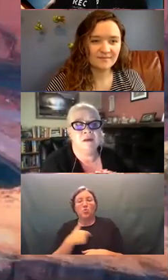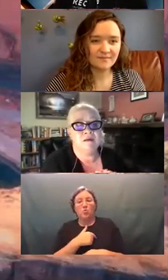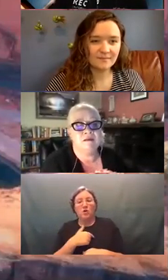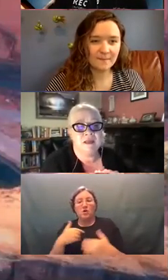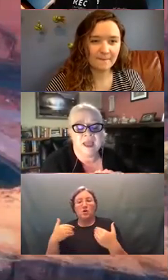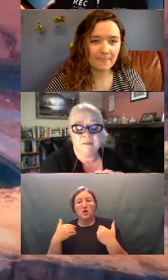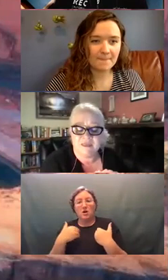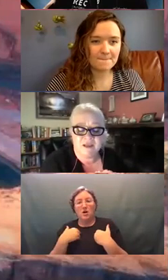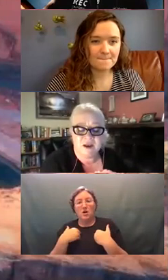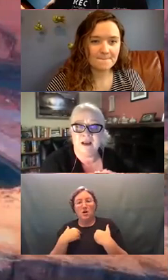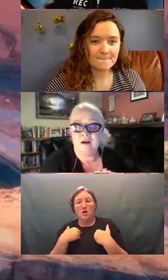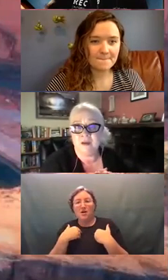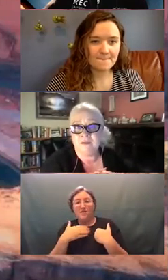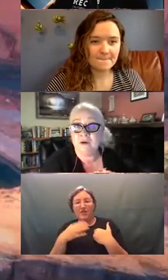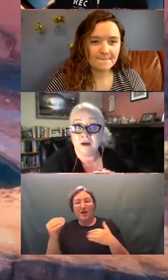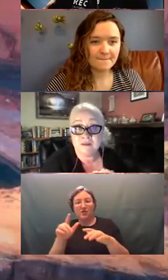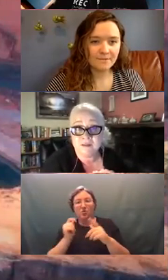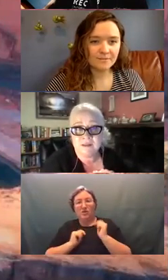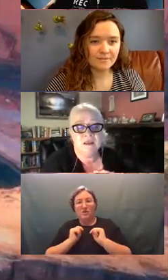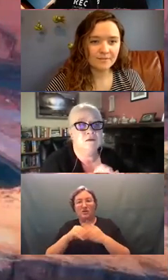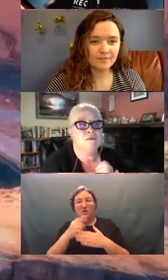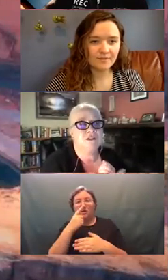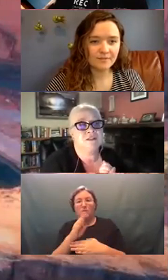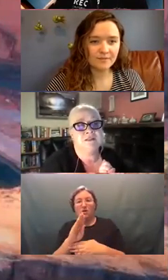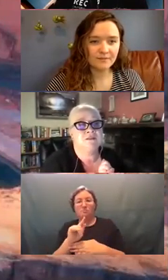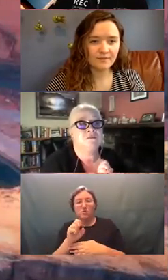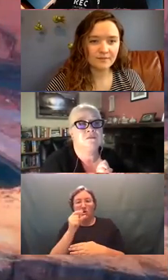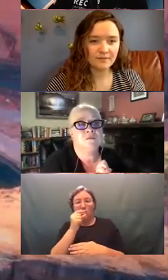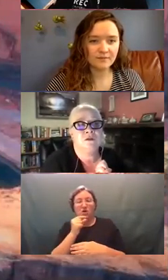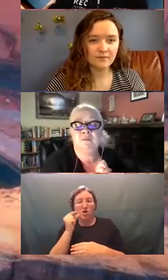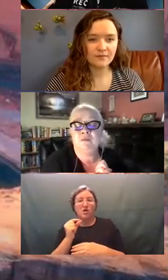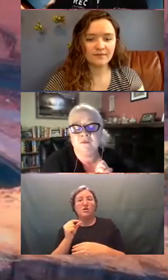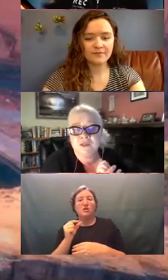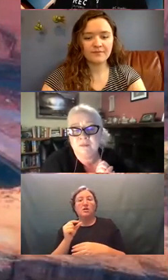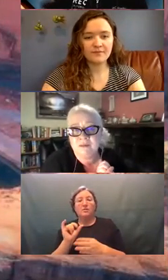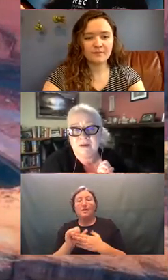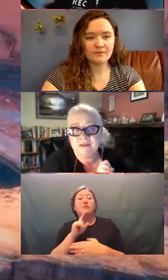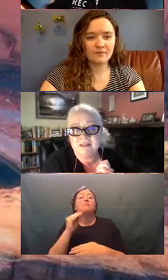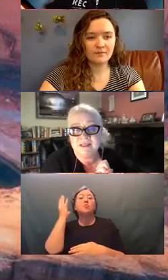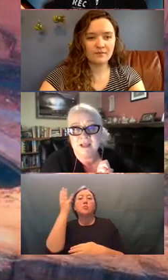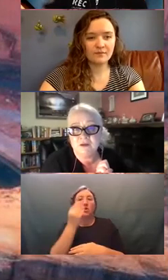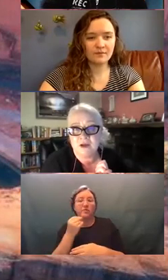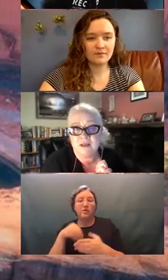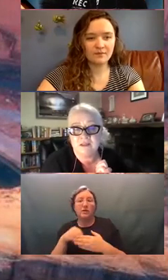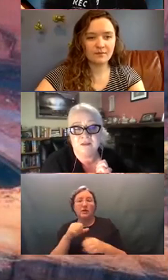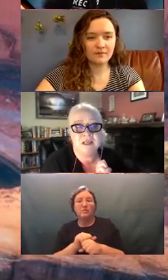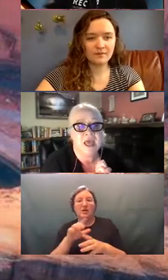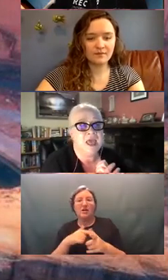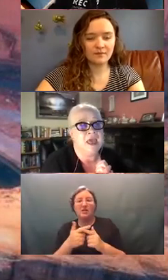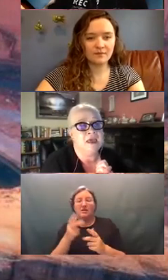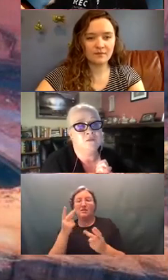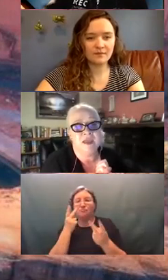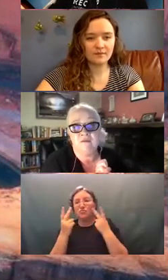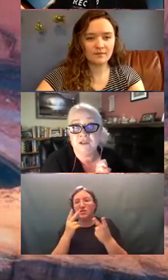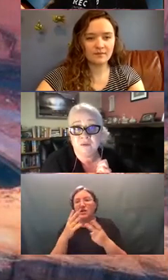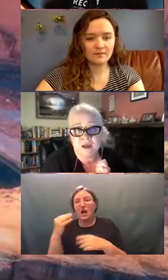an amphitheater at our Red Butte Gardens, which is beautiful to go up in the mountains and see an outdoor concert.